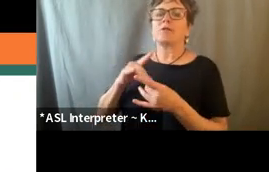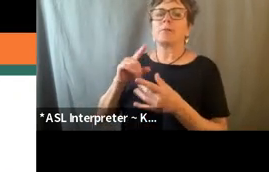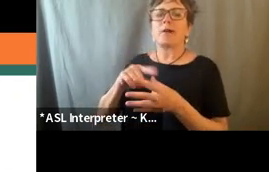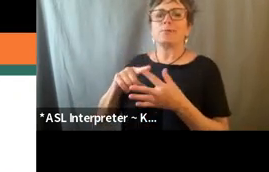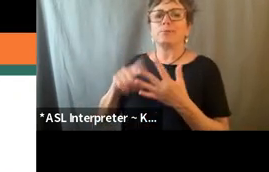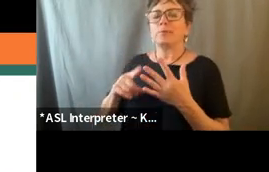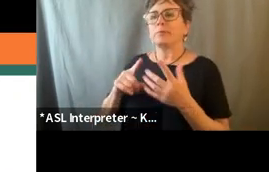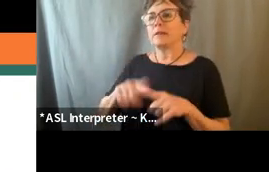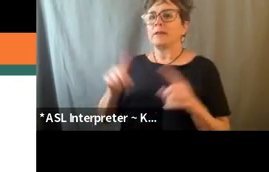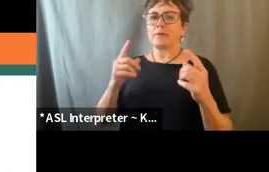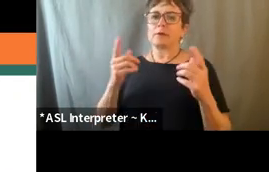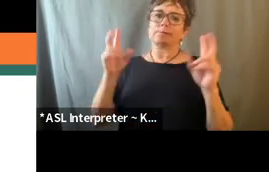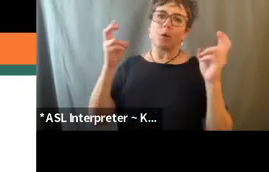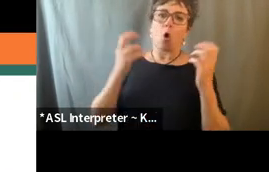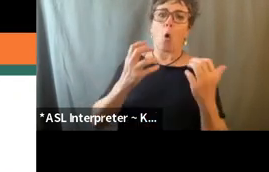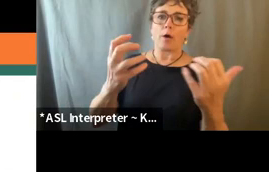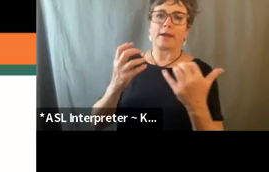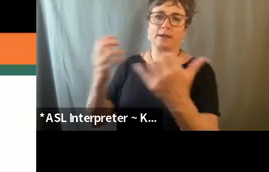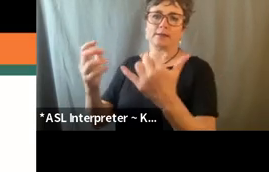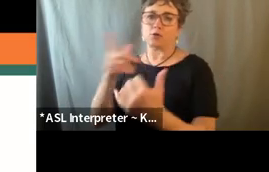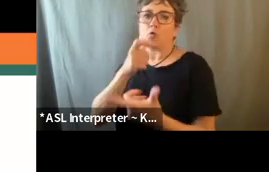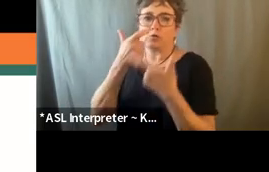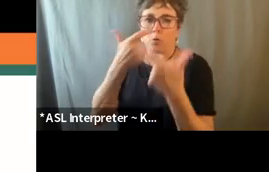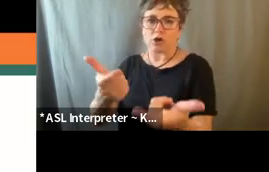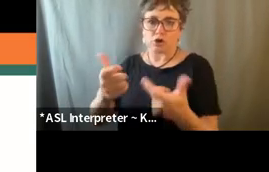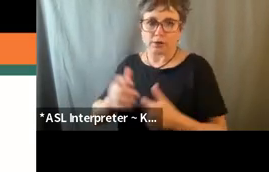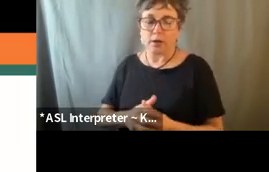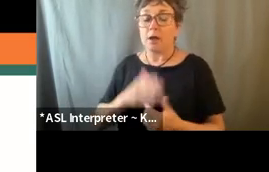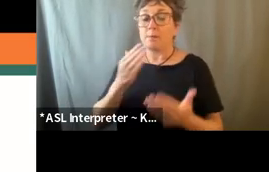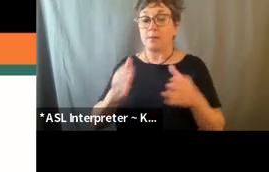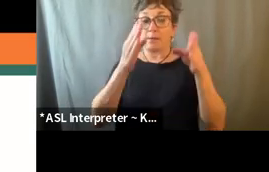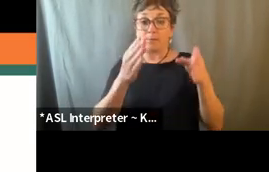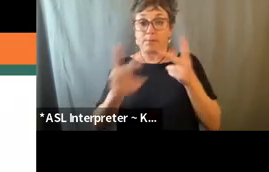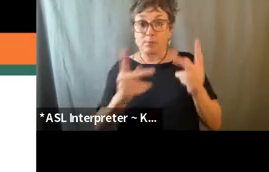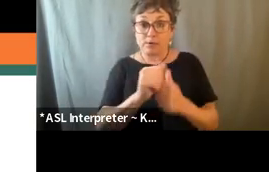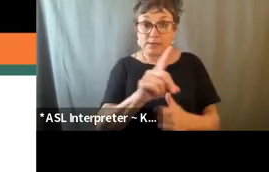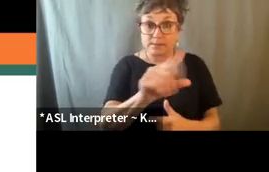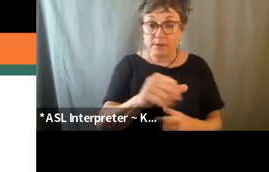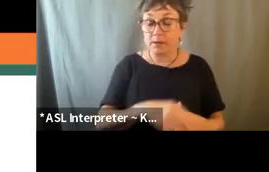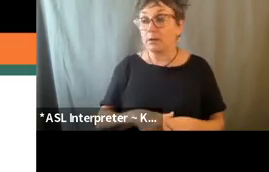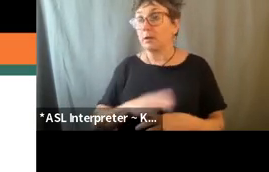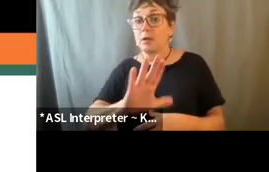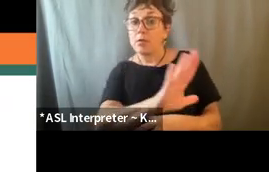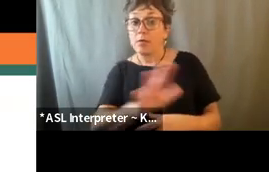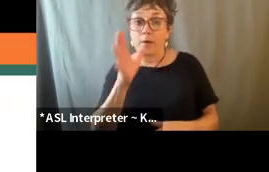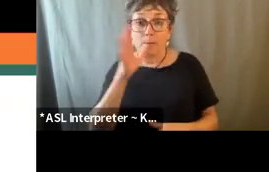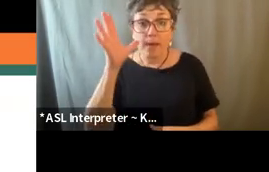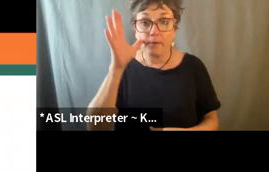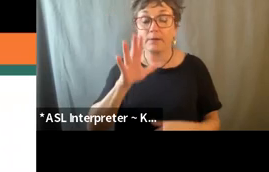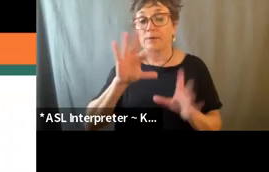different audiences, if it's a person with a disability or their parents, their family,